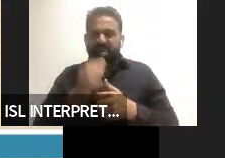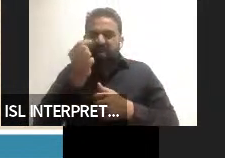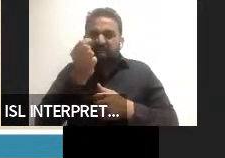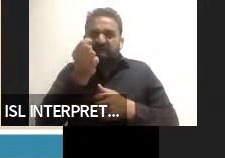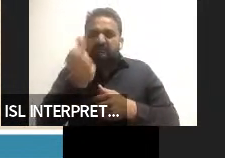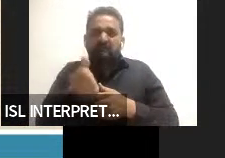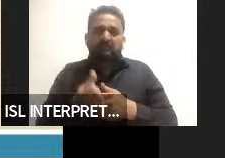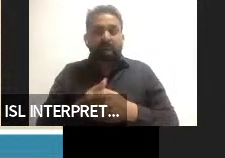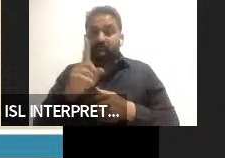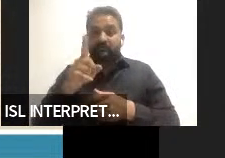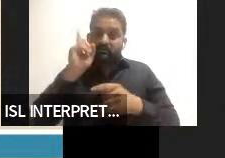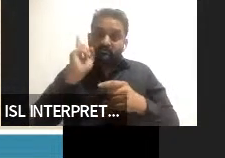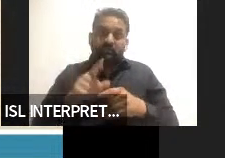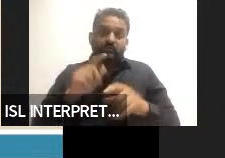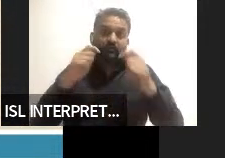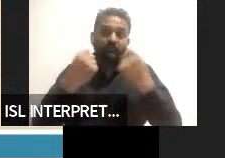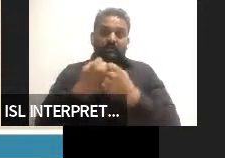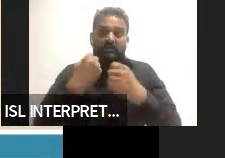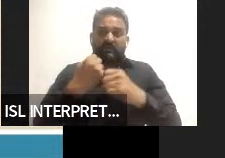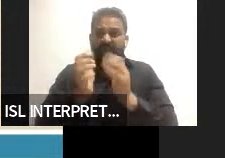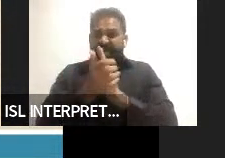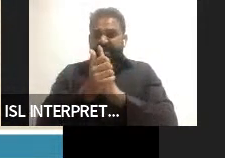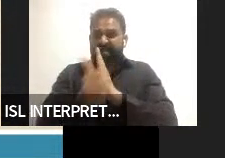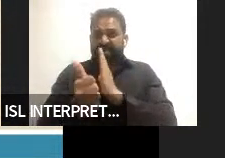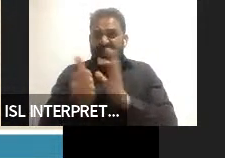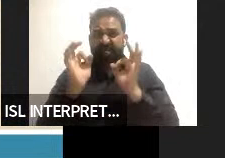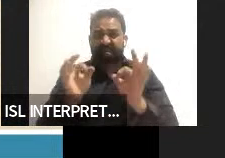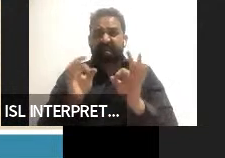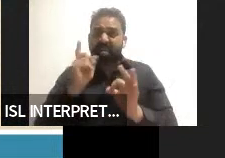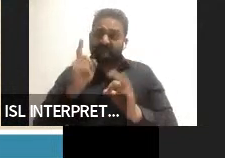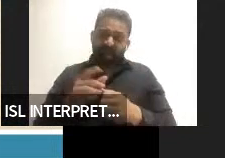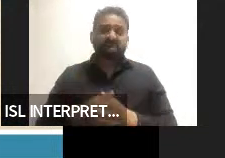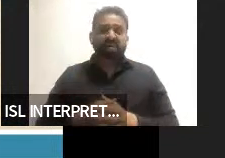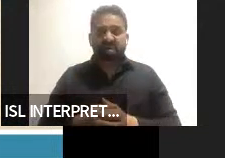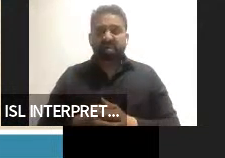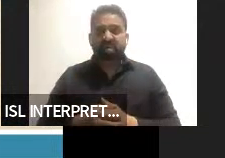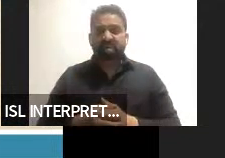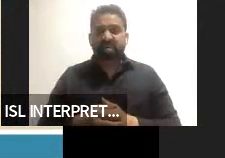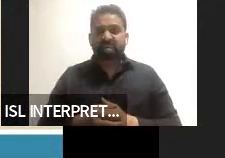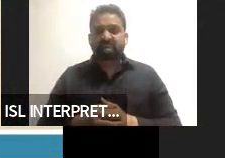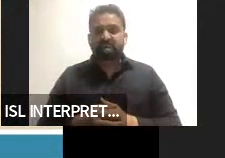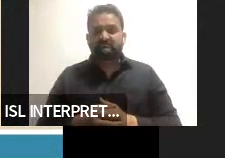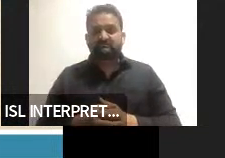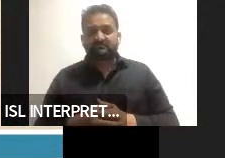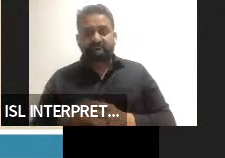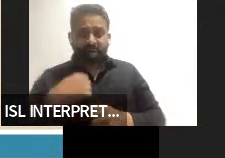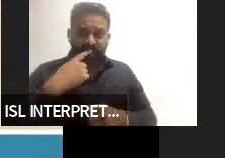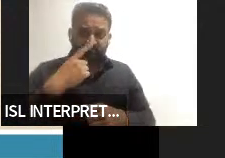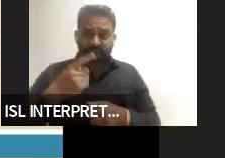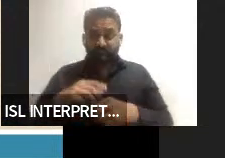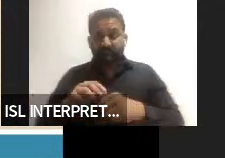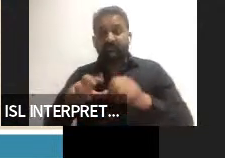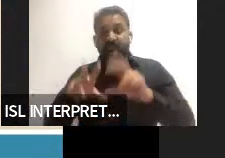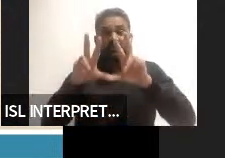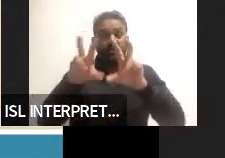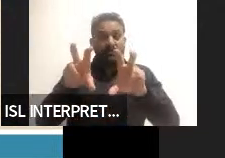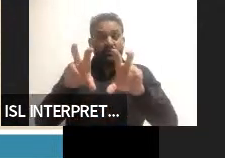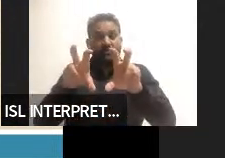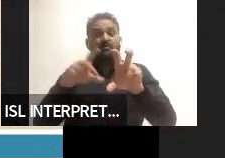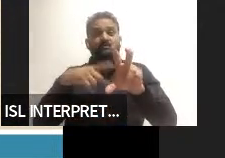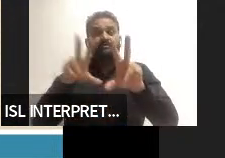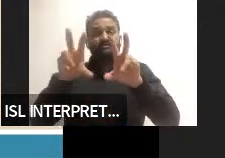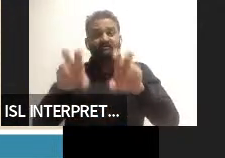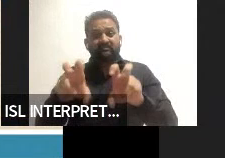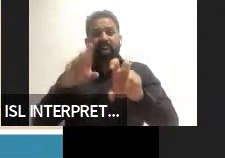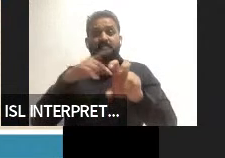you have to have very good skills. So don't do that. When we say that lockdown, make sure that as